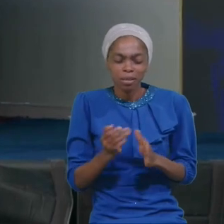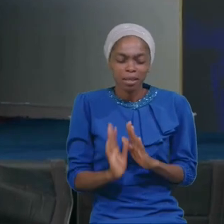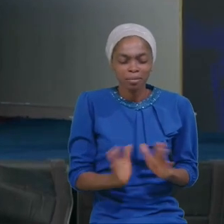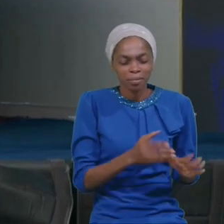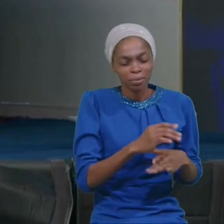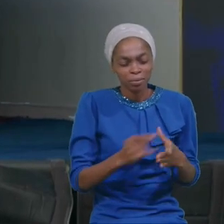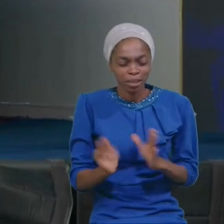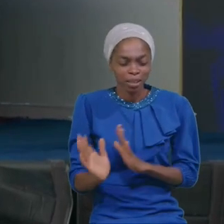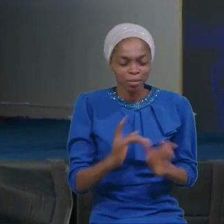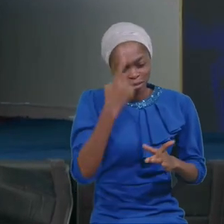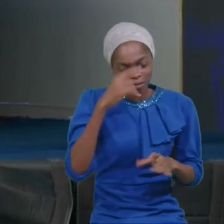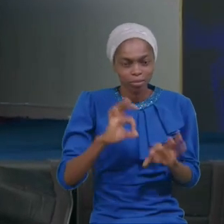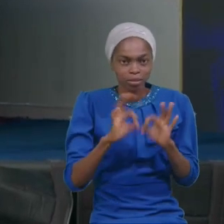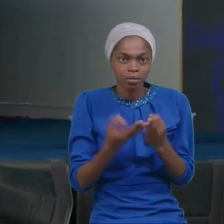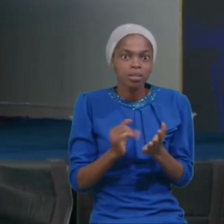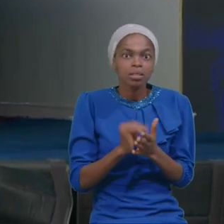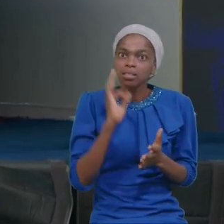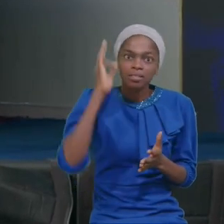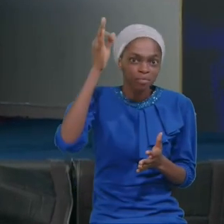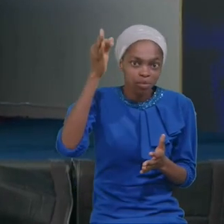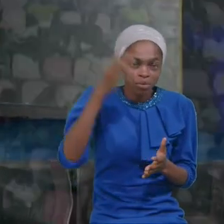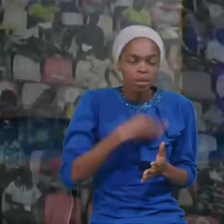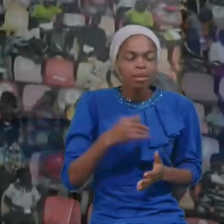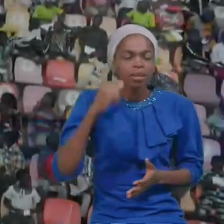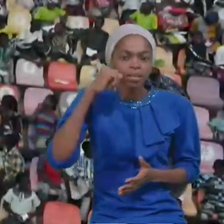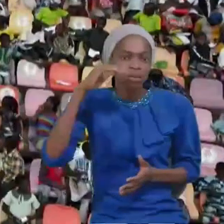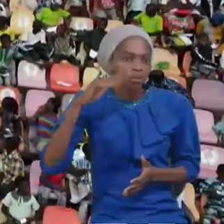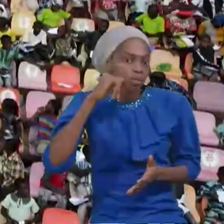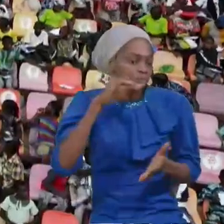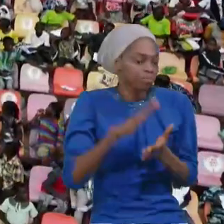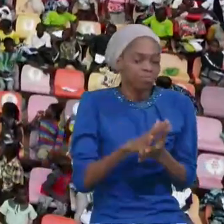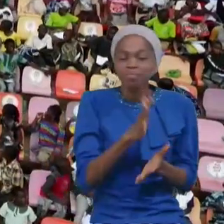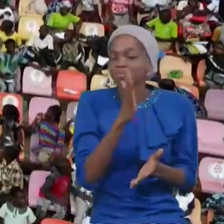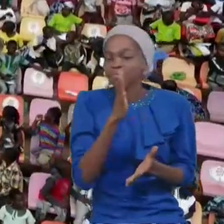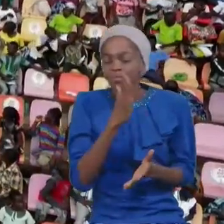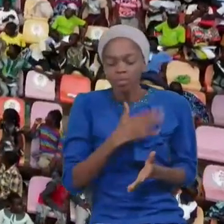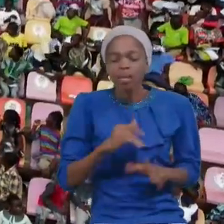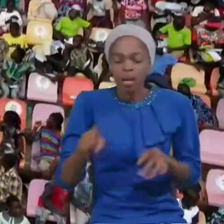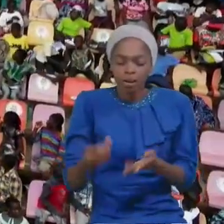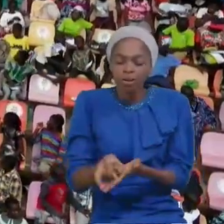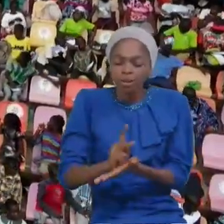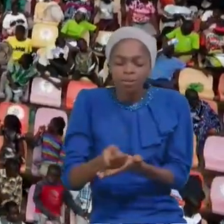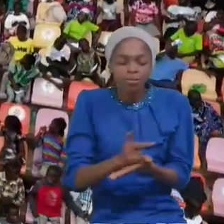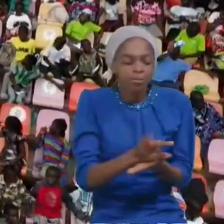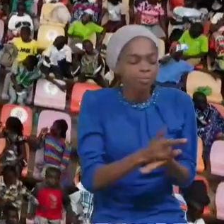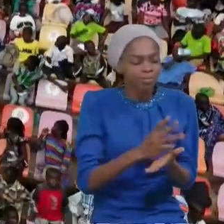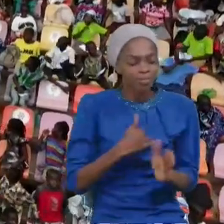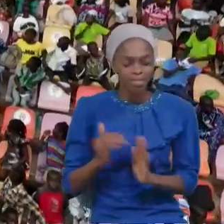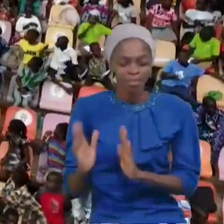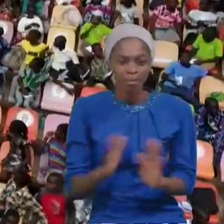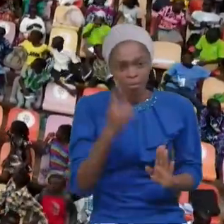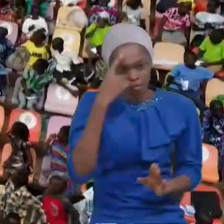to prepare. We always prepare for the future. A child is going to take an exam, and he knows